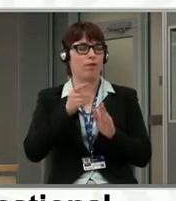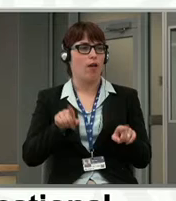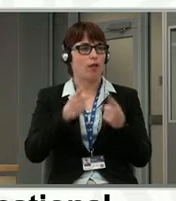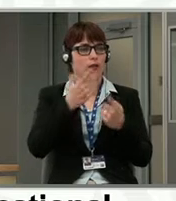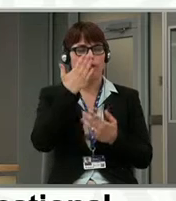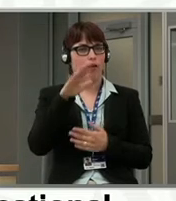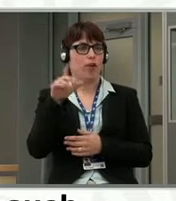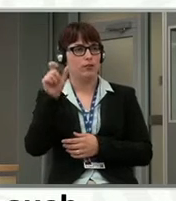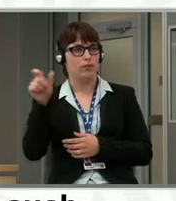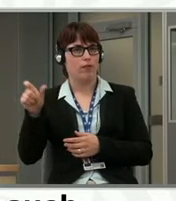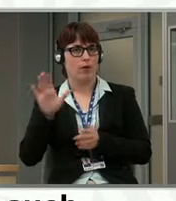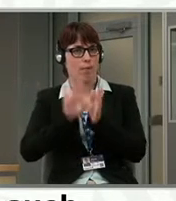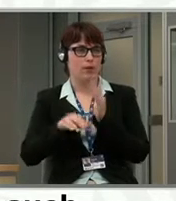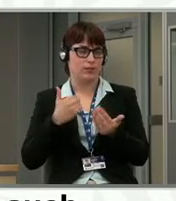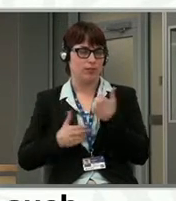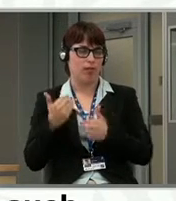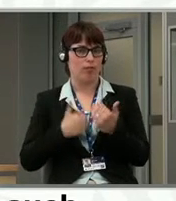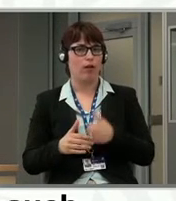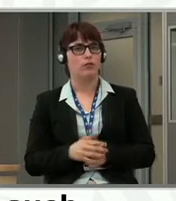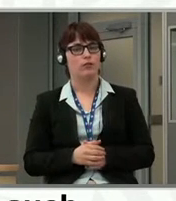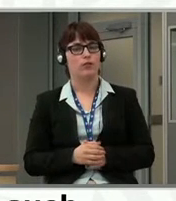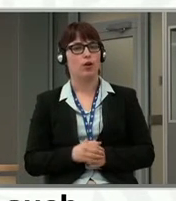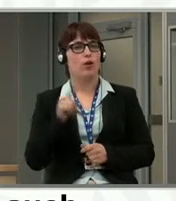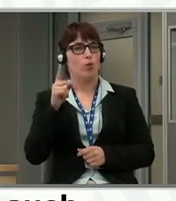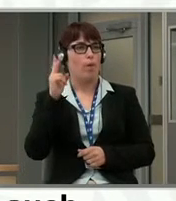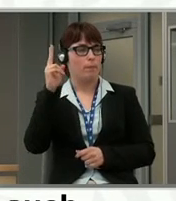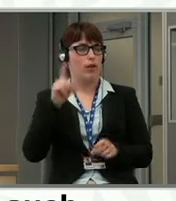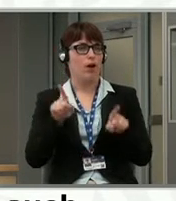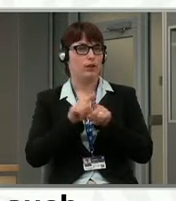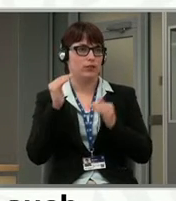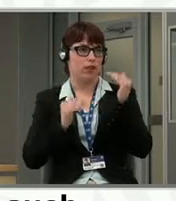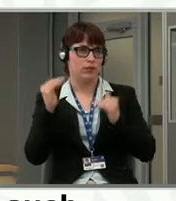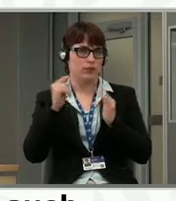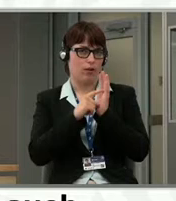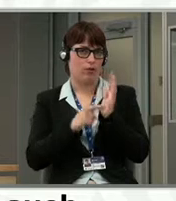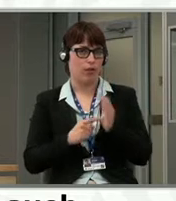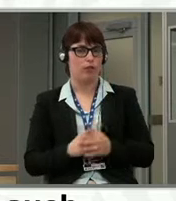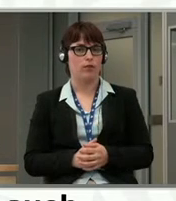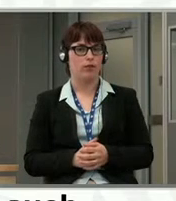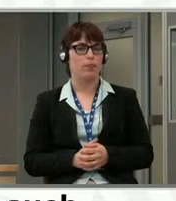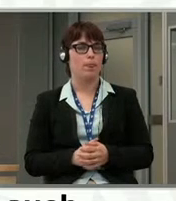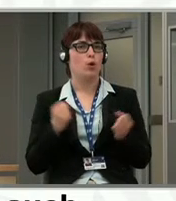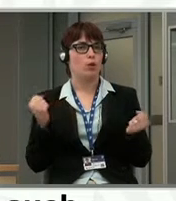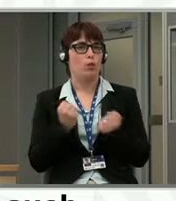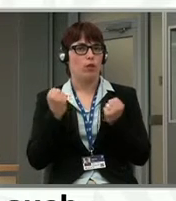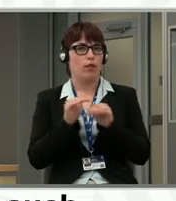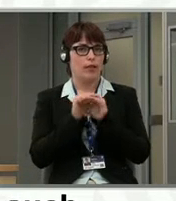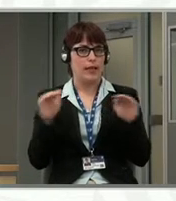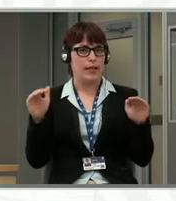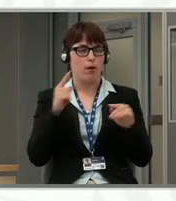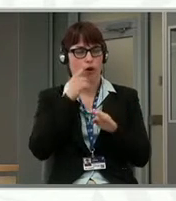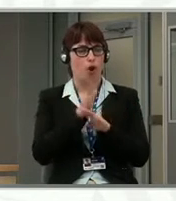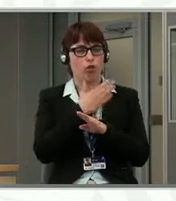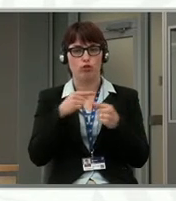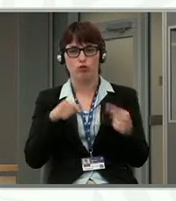our lives, people with disabilities face difficulties in comparison to people